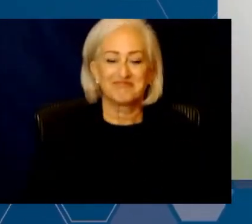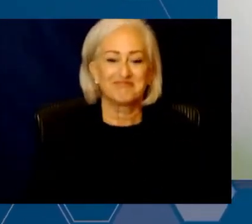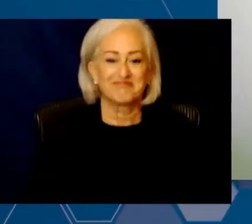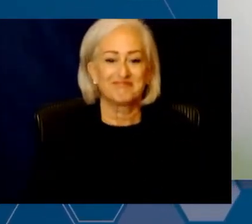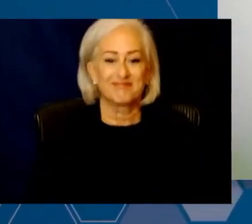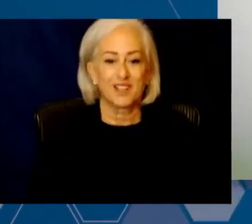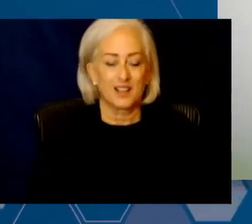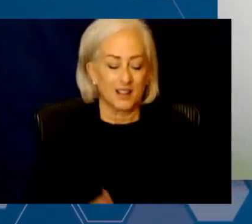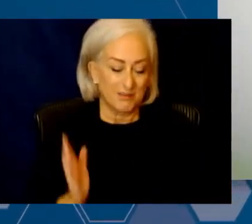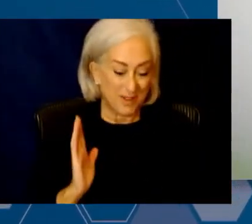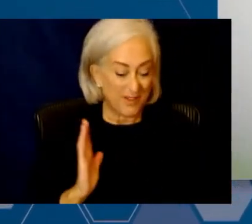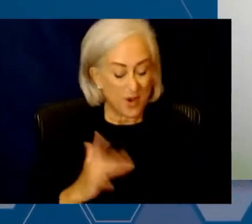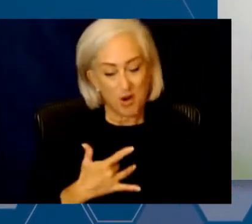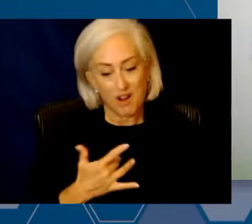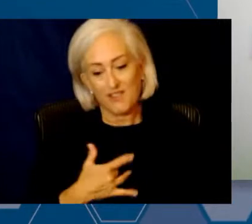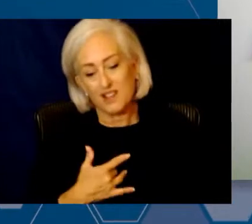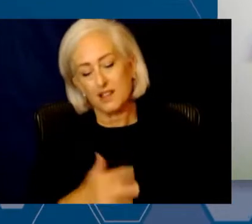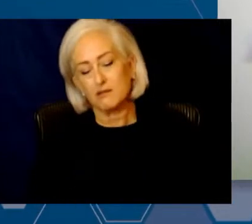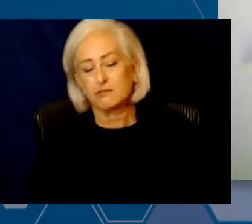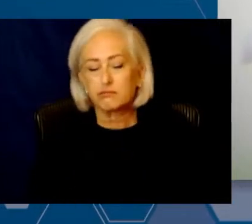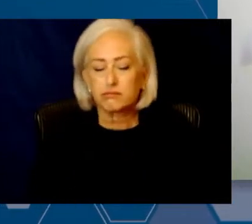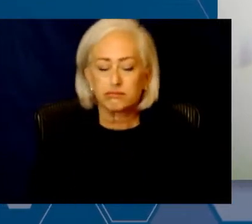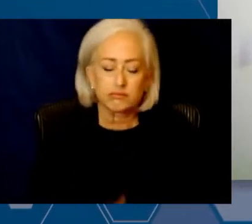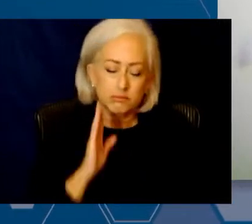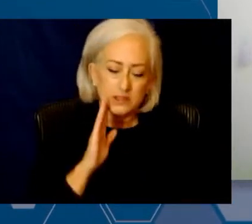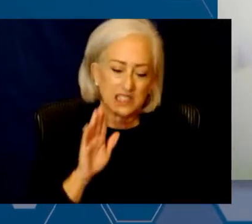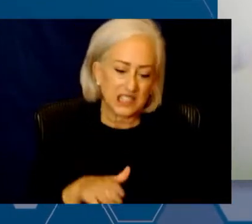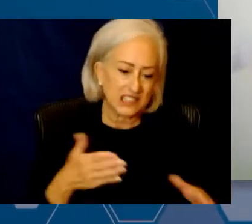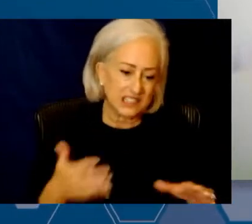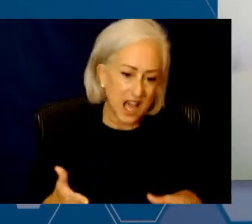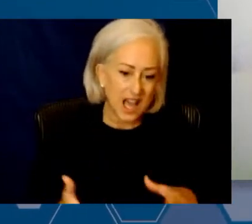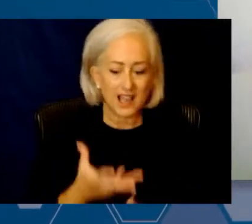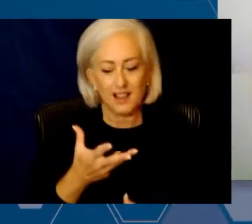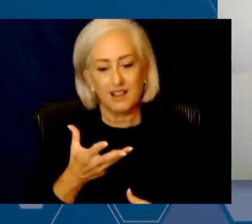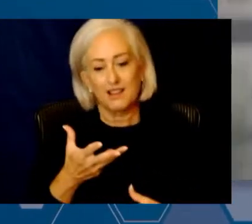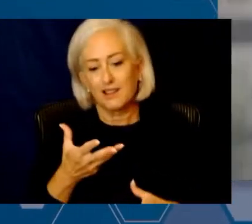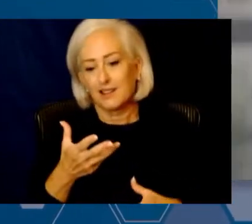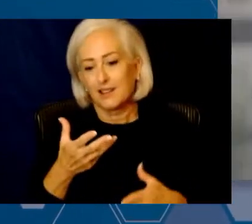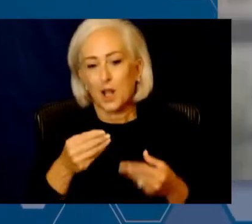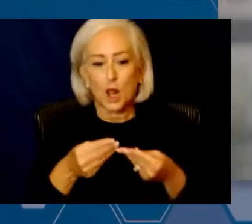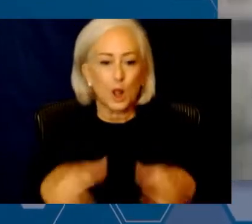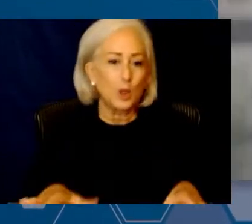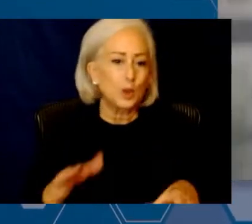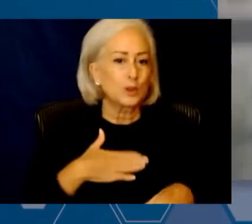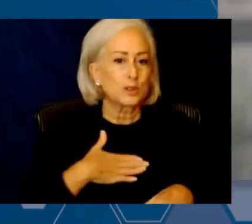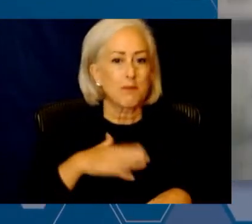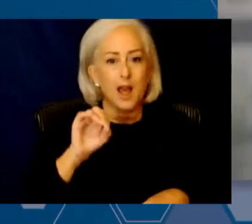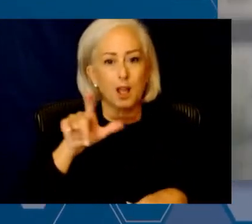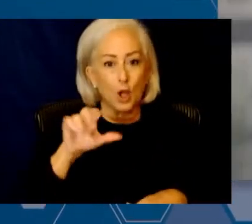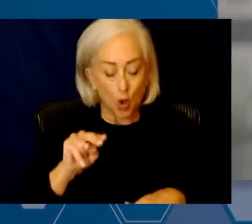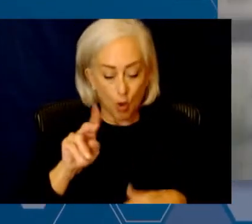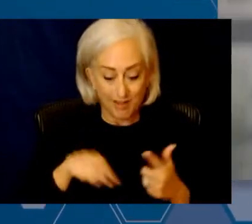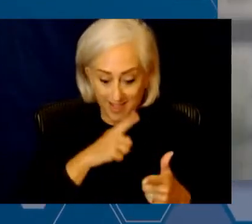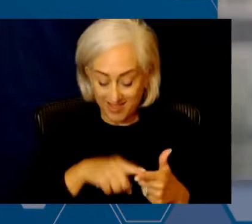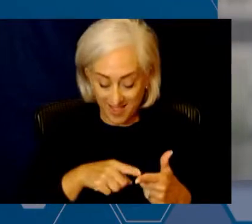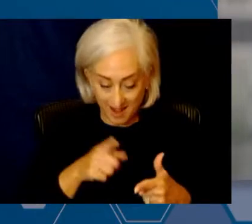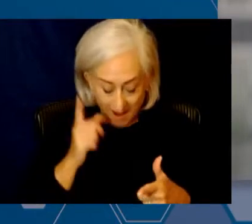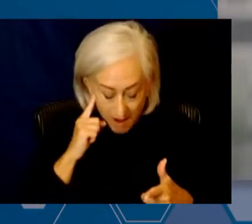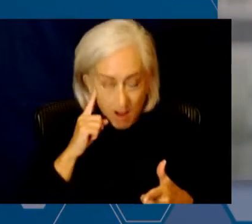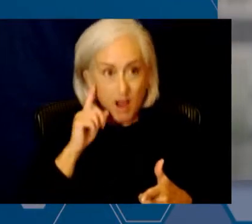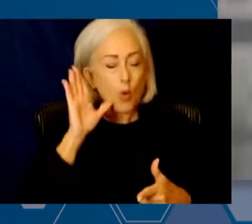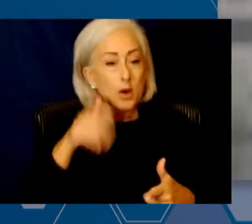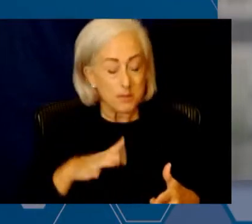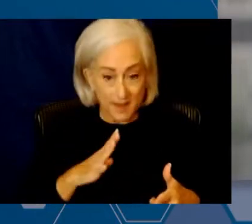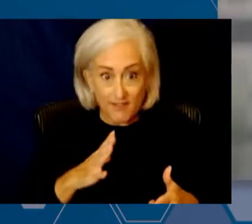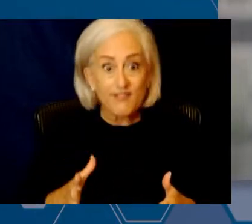oh, am I gonna die? Am I gonna lose my colon? And then to find that, like, oh, you're gonna be fine. It's just like, wow,